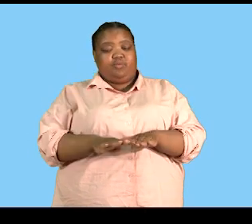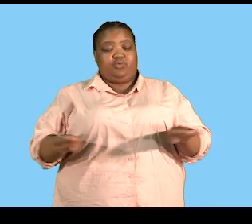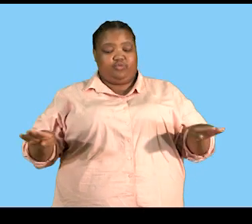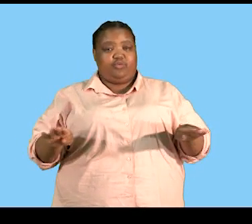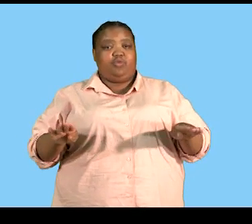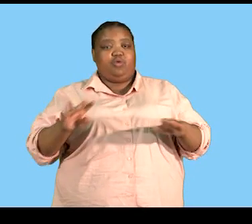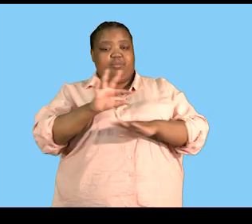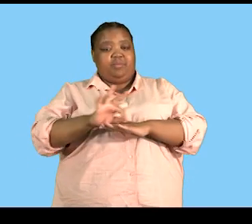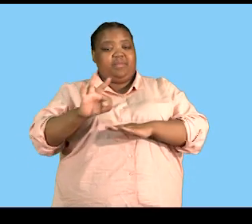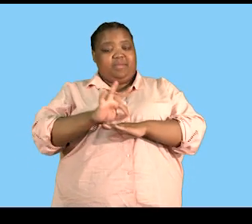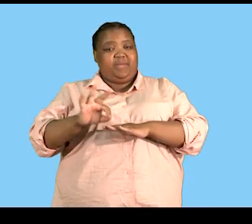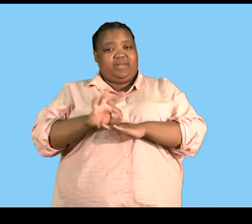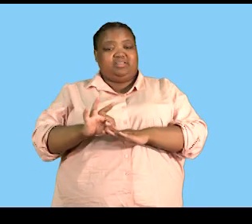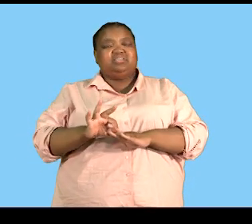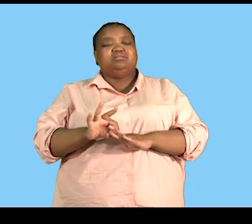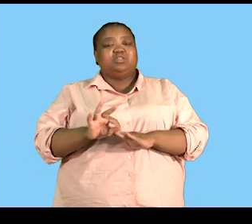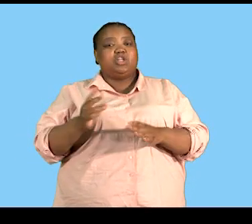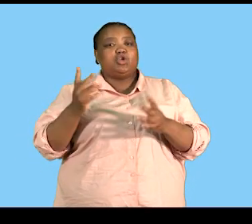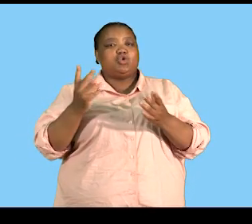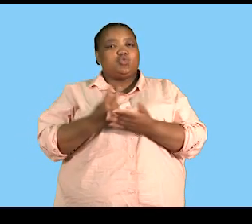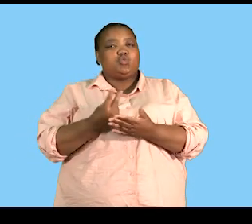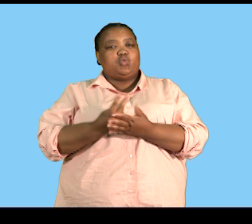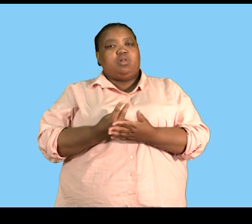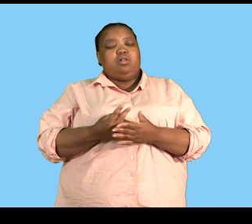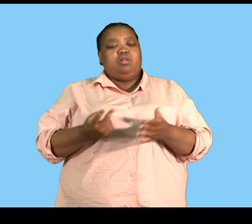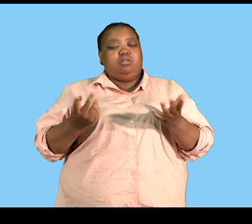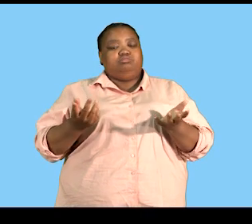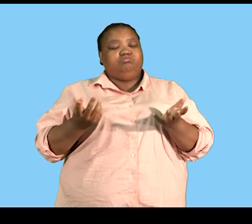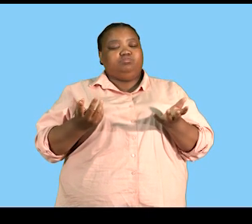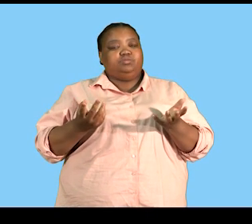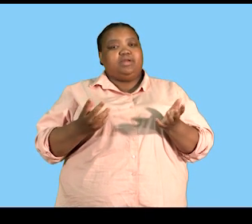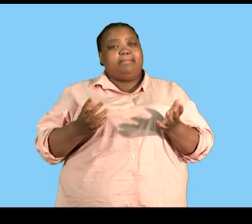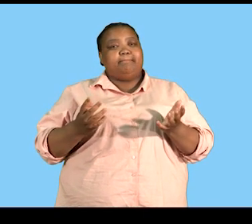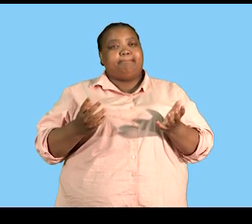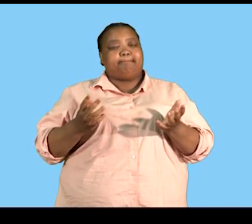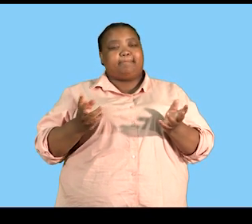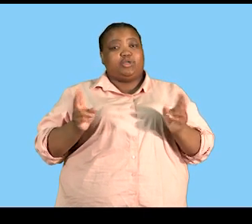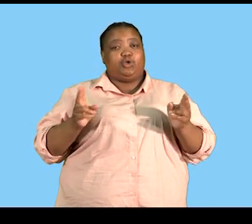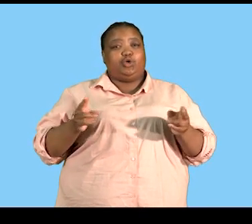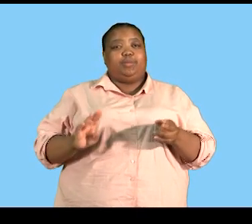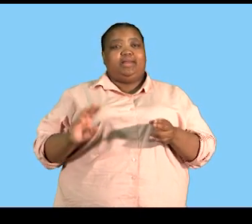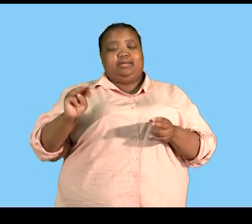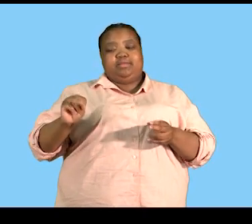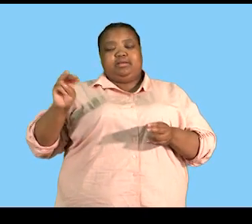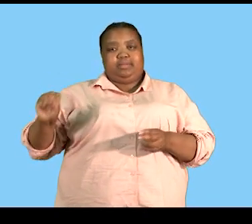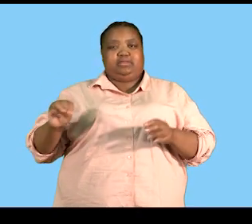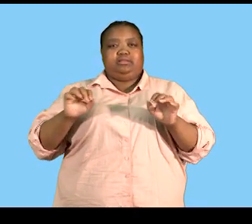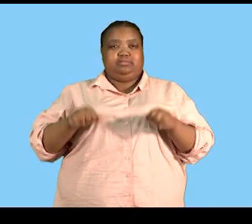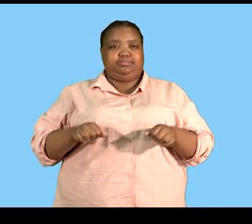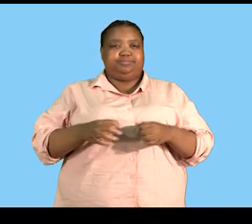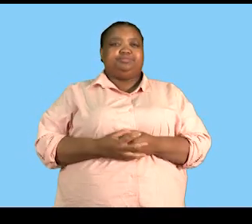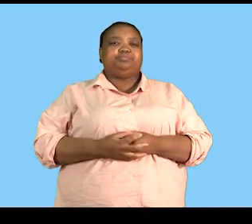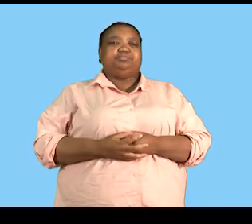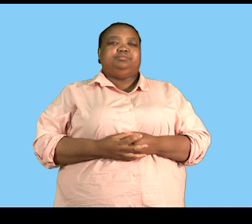remember that floor plans usually will be indicated in millimeters. Determine the area of the